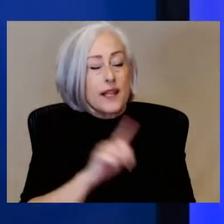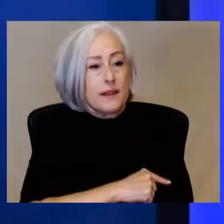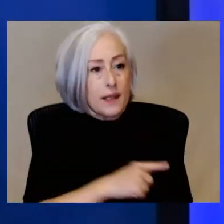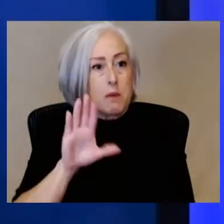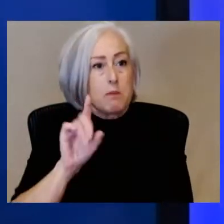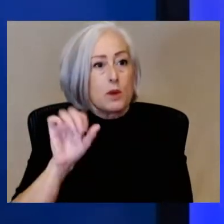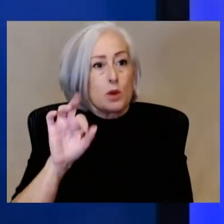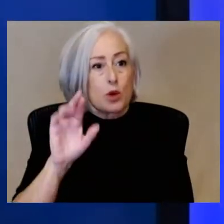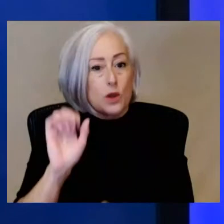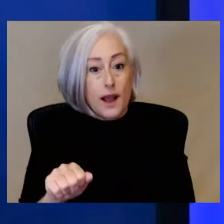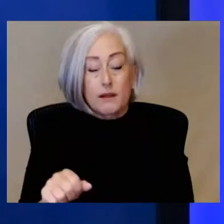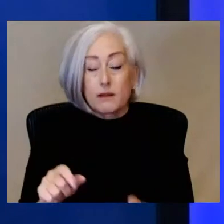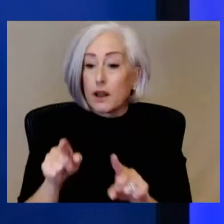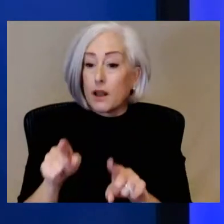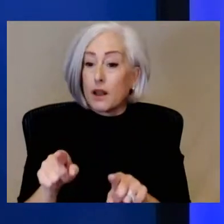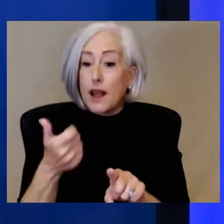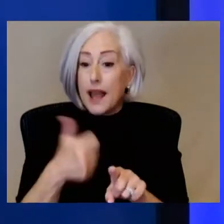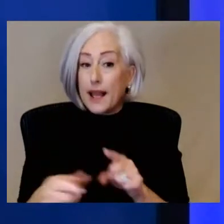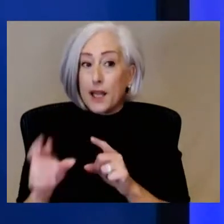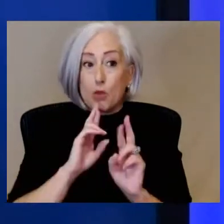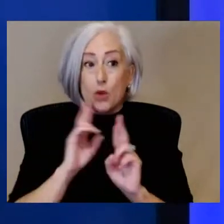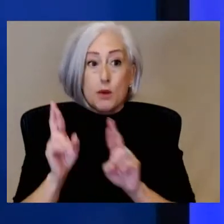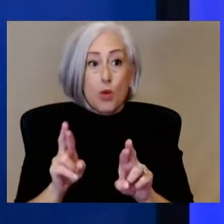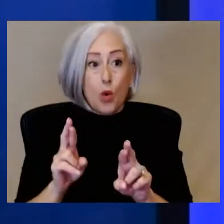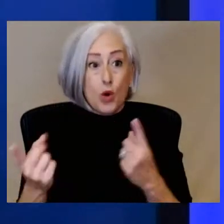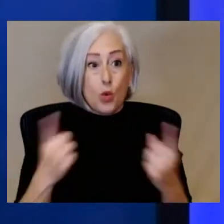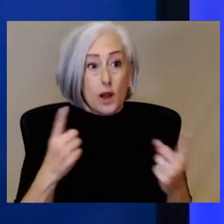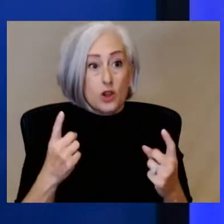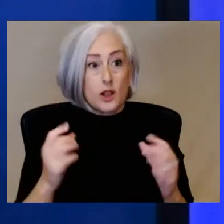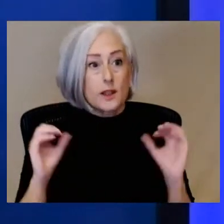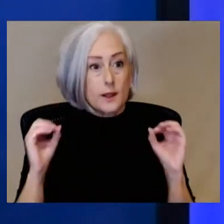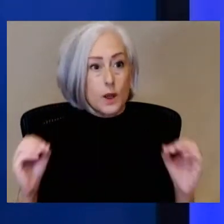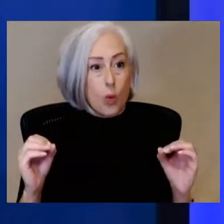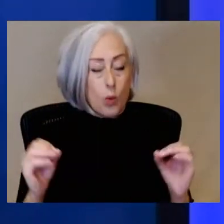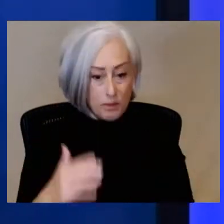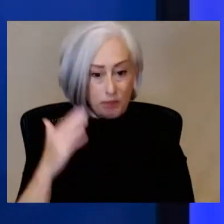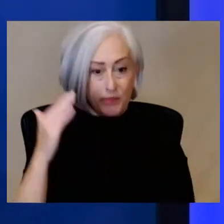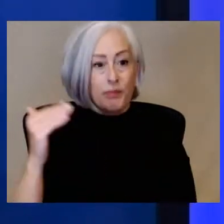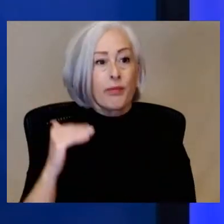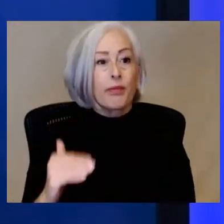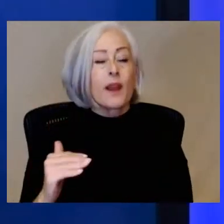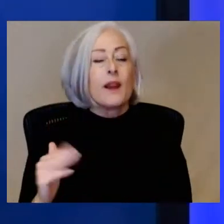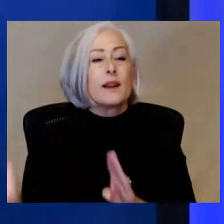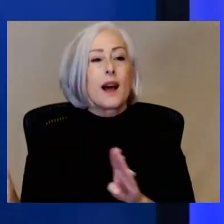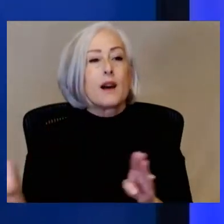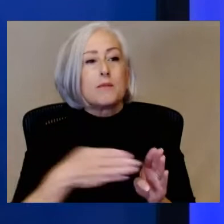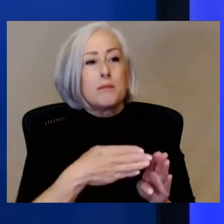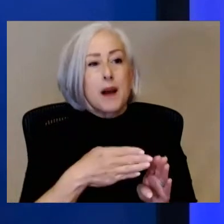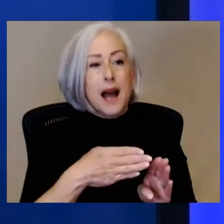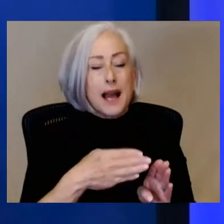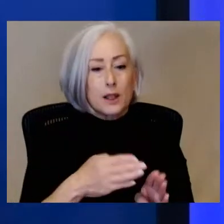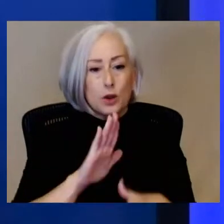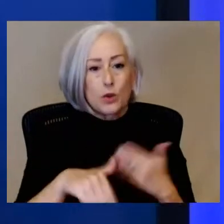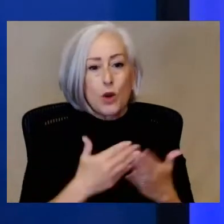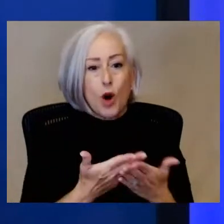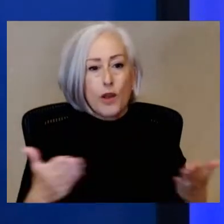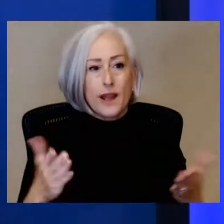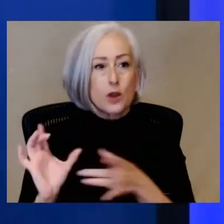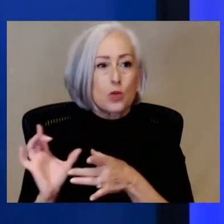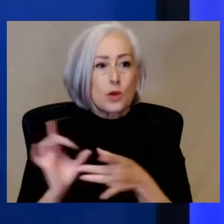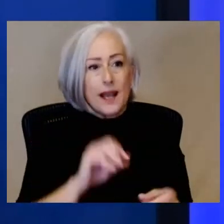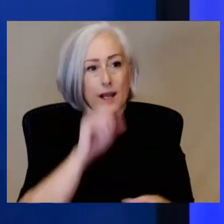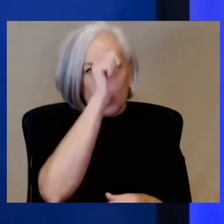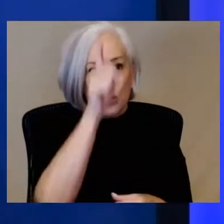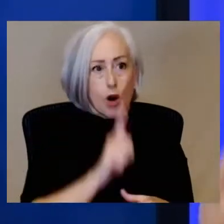there? Nothing? All right. We're going to come back to our conversation now on all things Alzheimer's disease. We